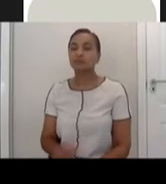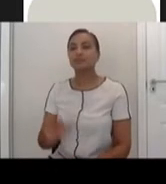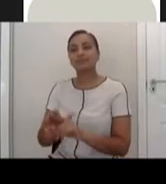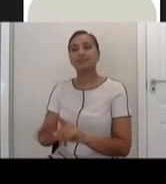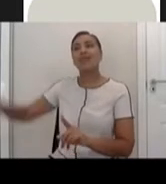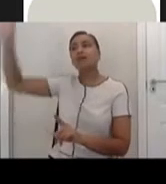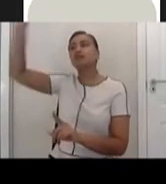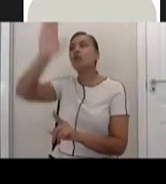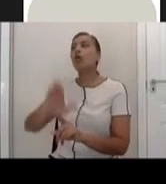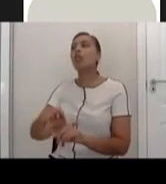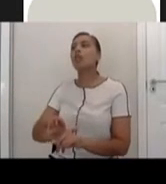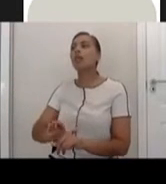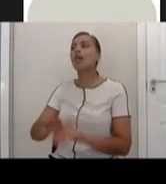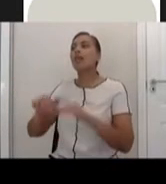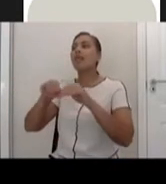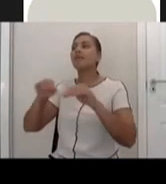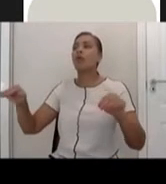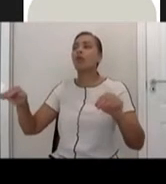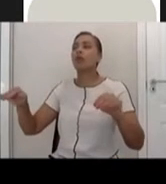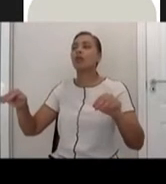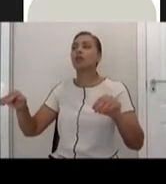Nationally,